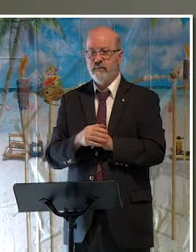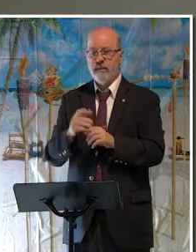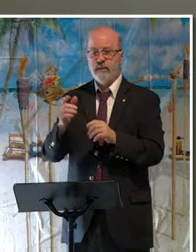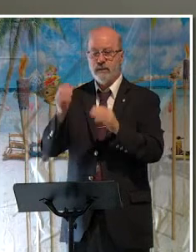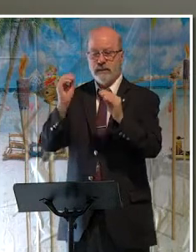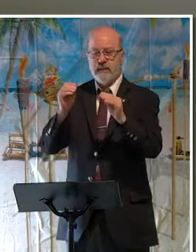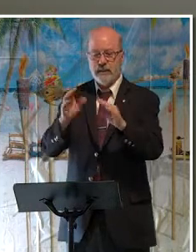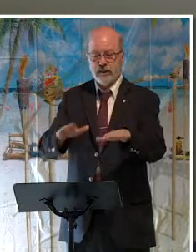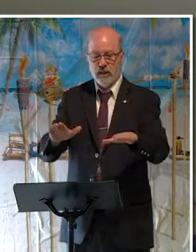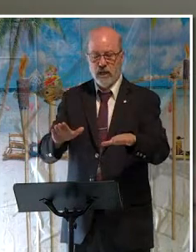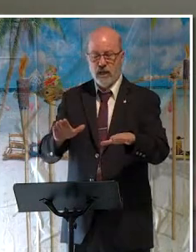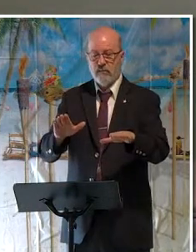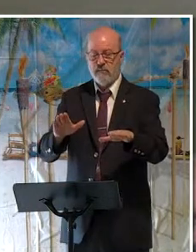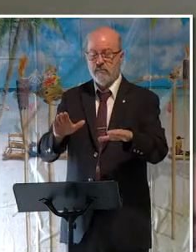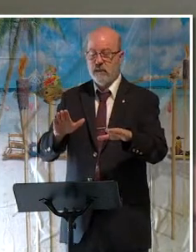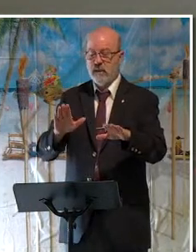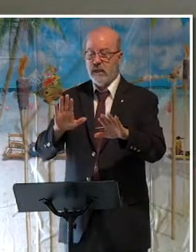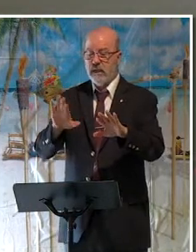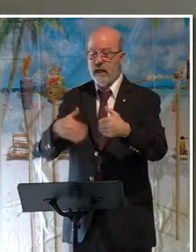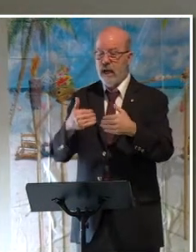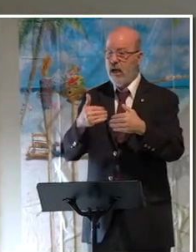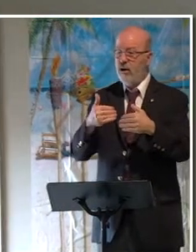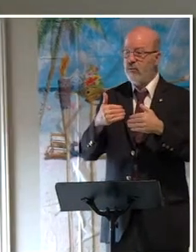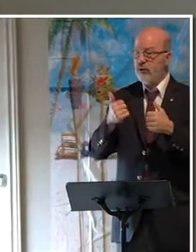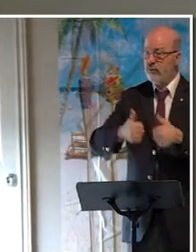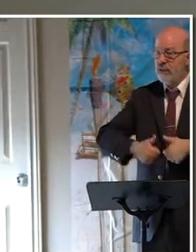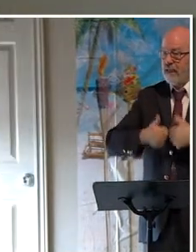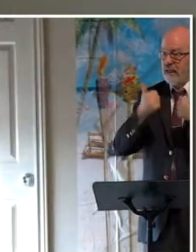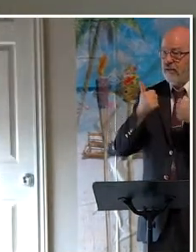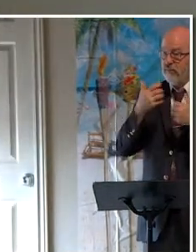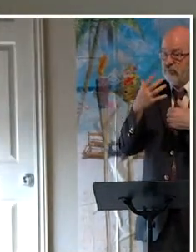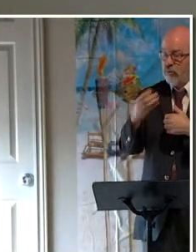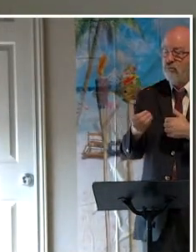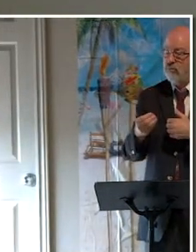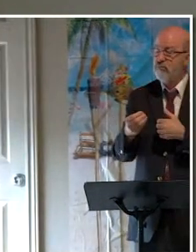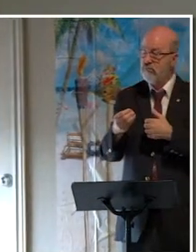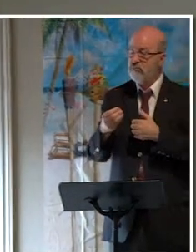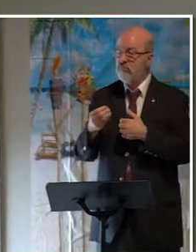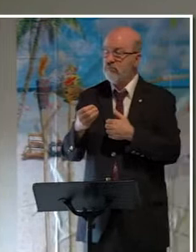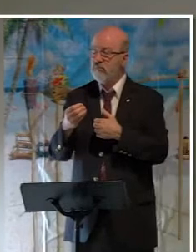Train up a child in the way he should go.